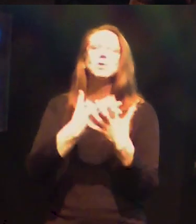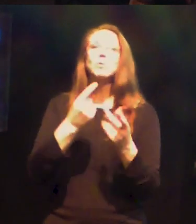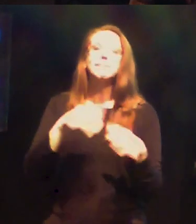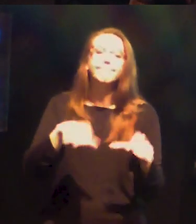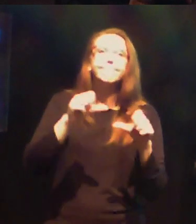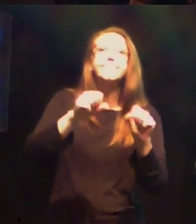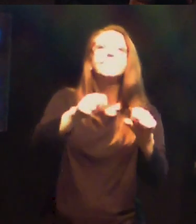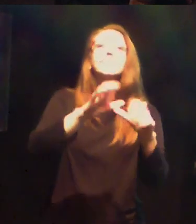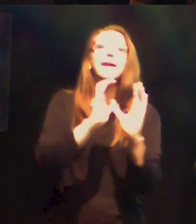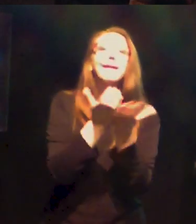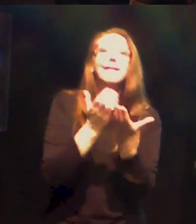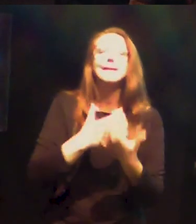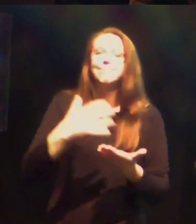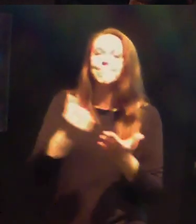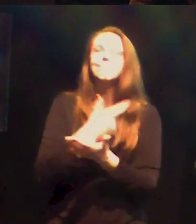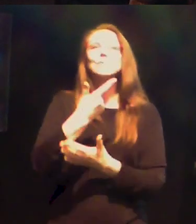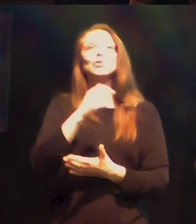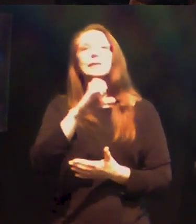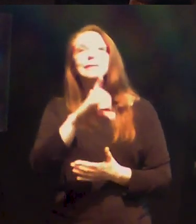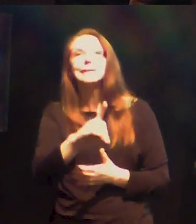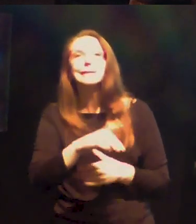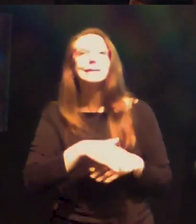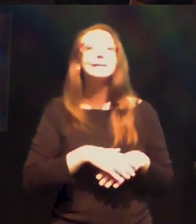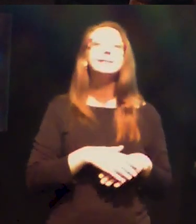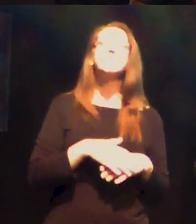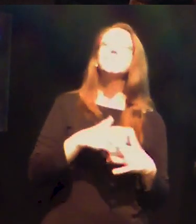classes, gaining your GED,